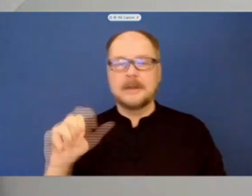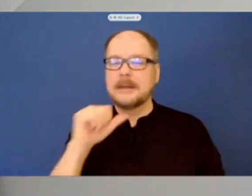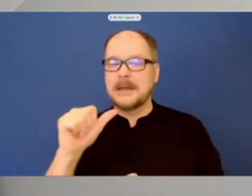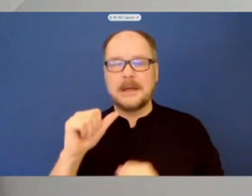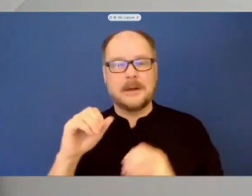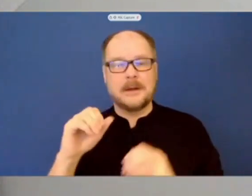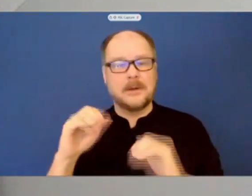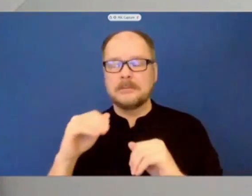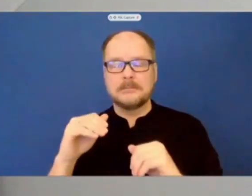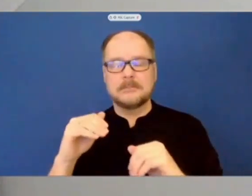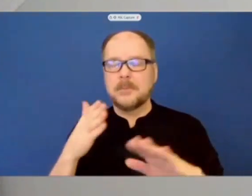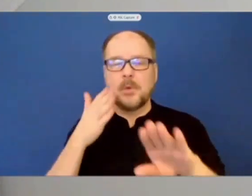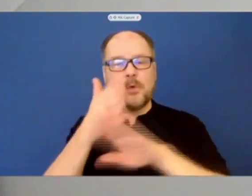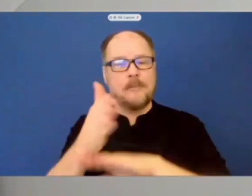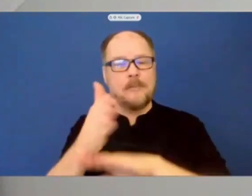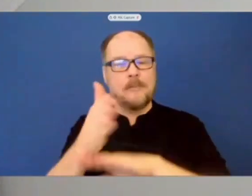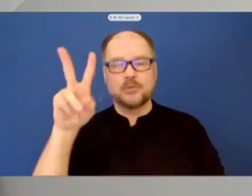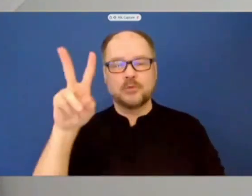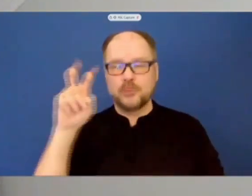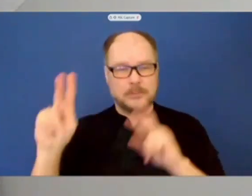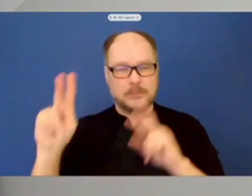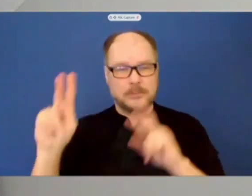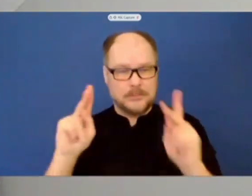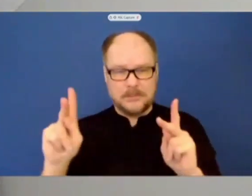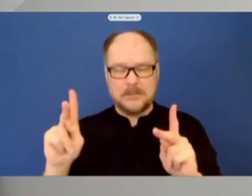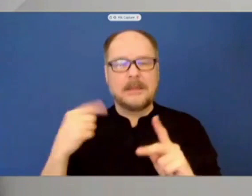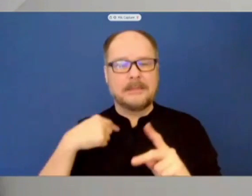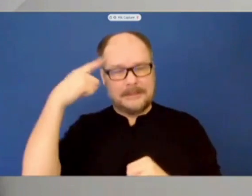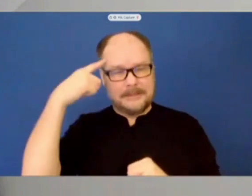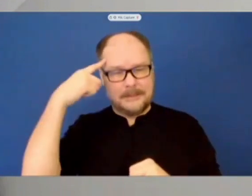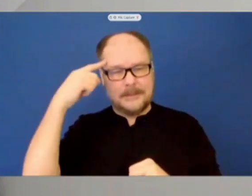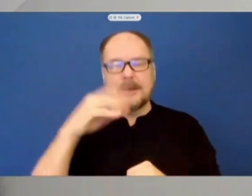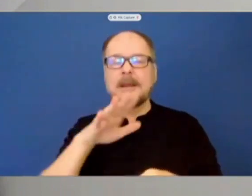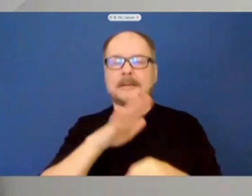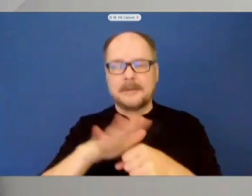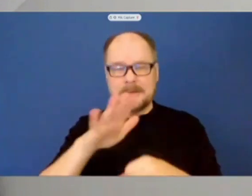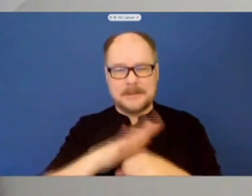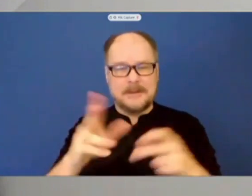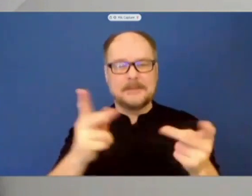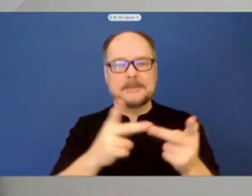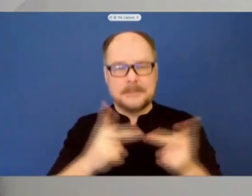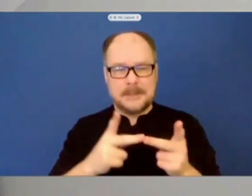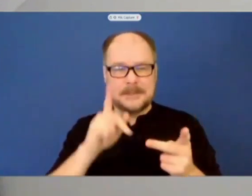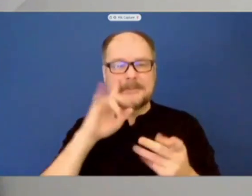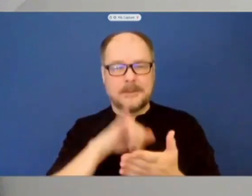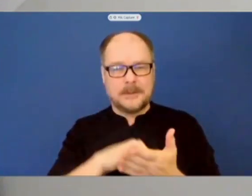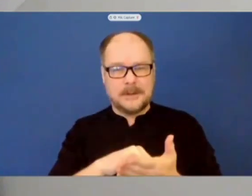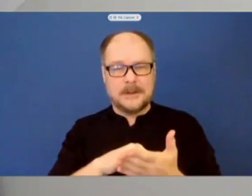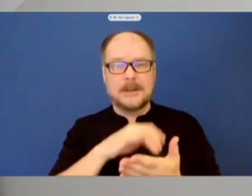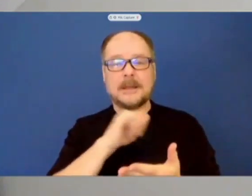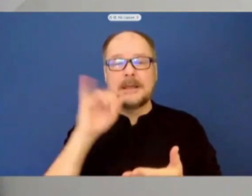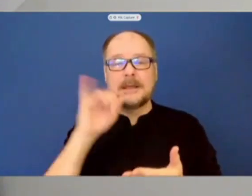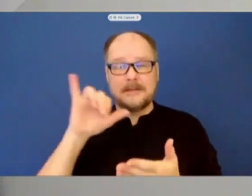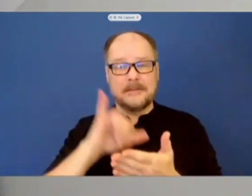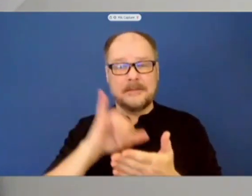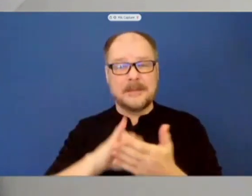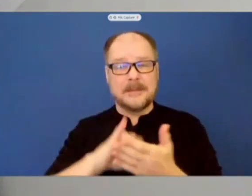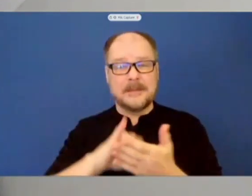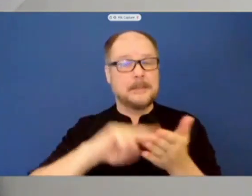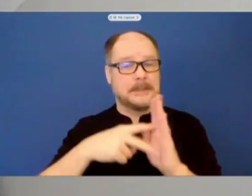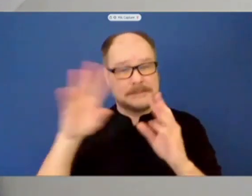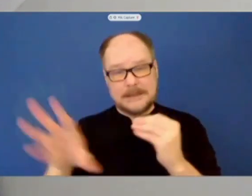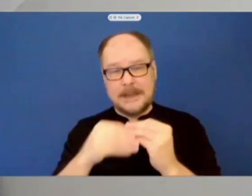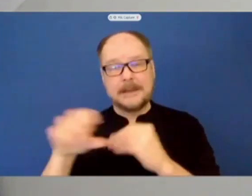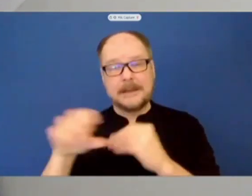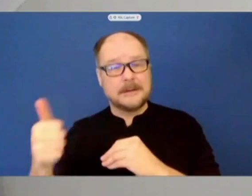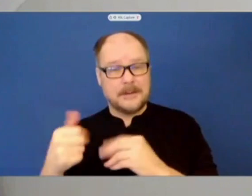200 people. And we do believe that we've got enough space to be able to accommodate that. And if that means adding another location, then that's